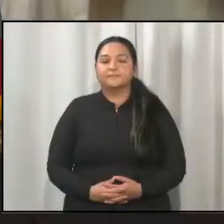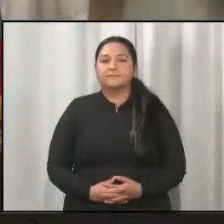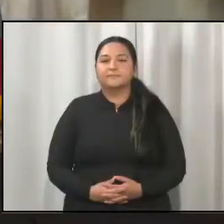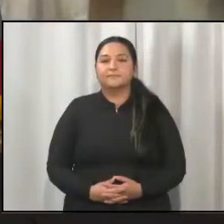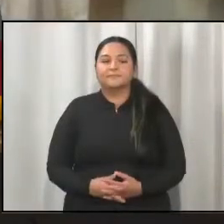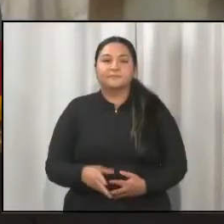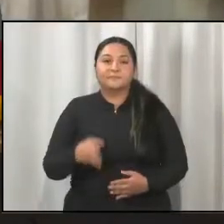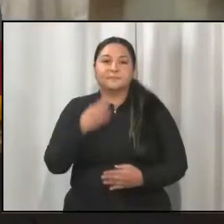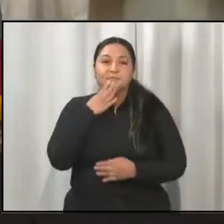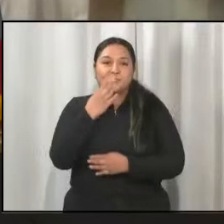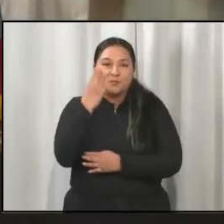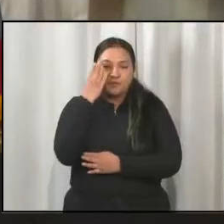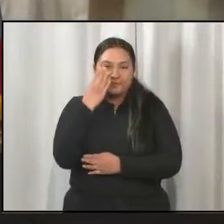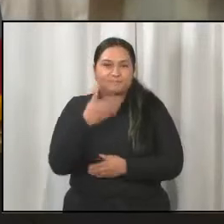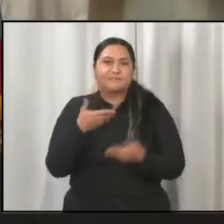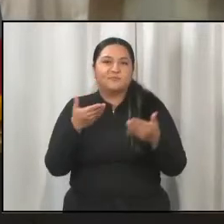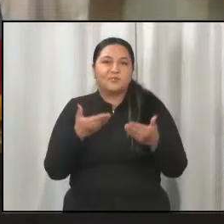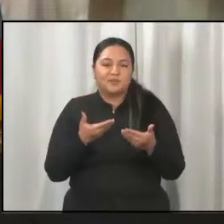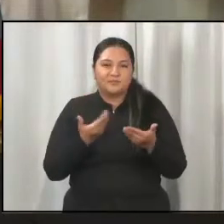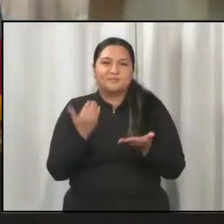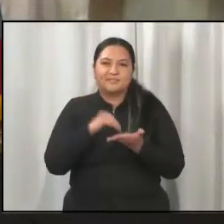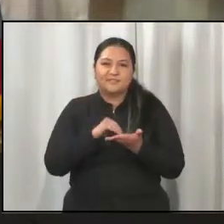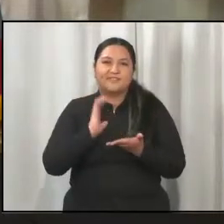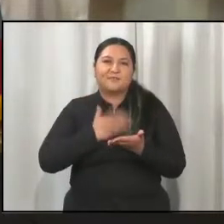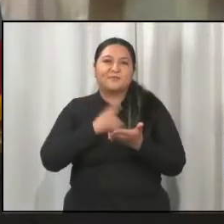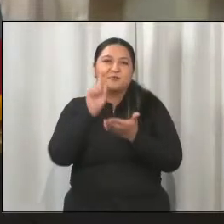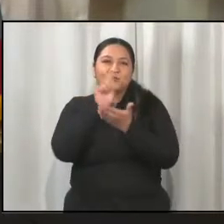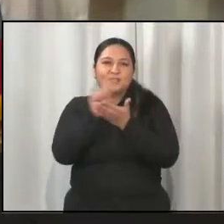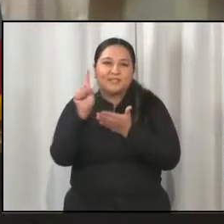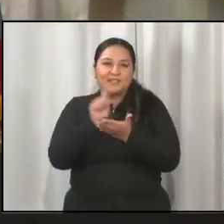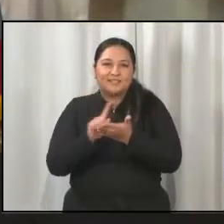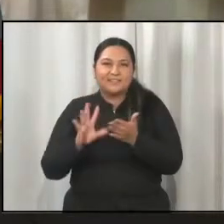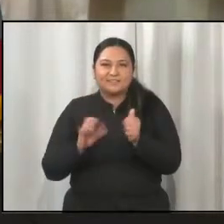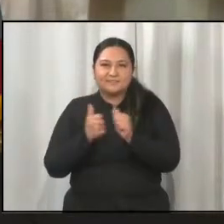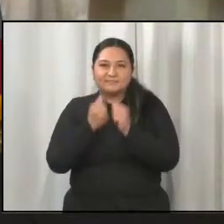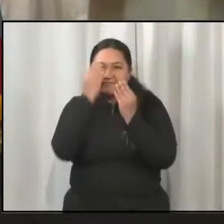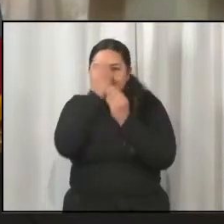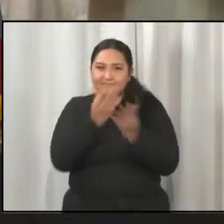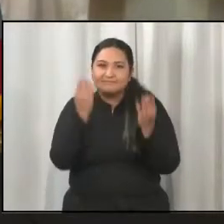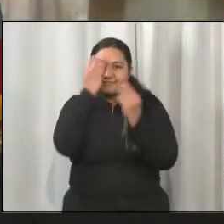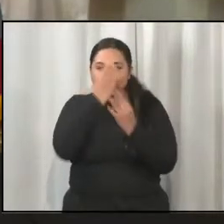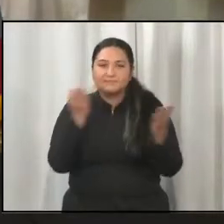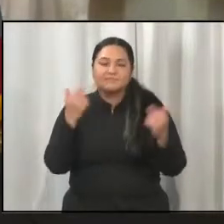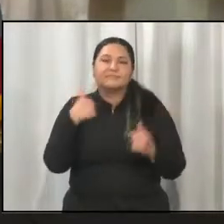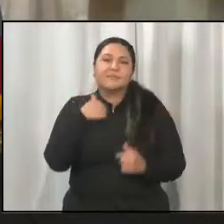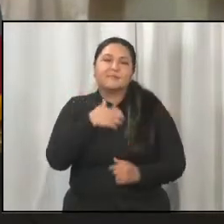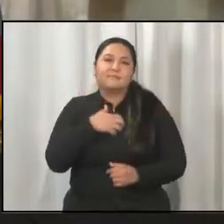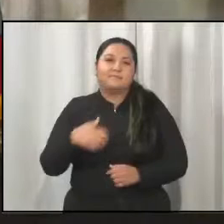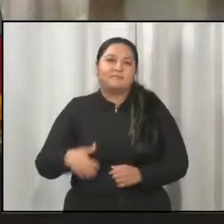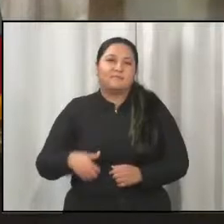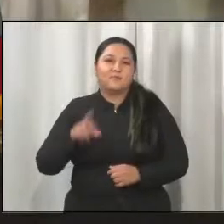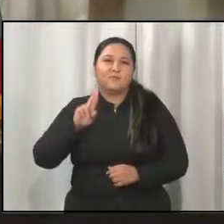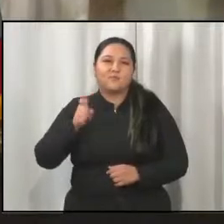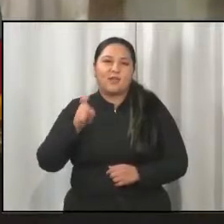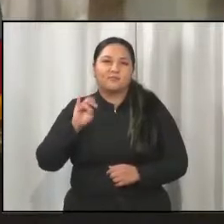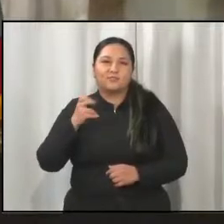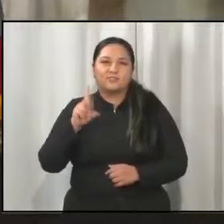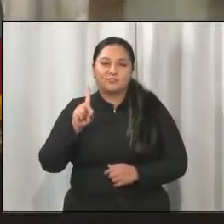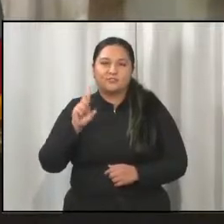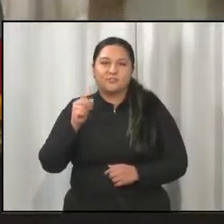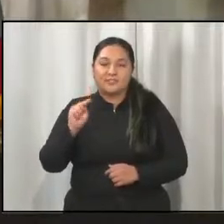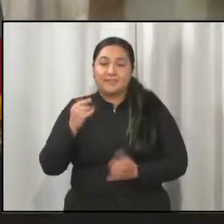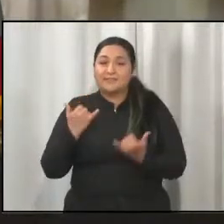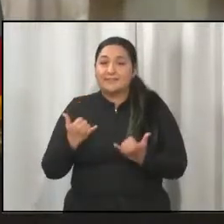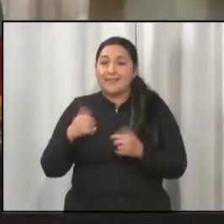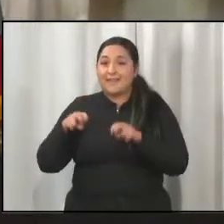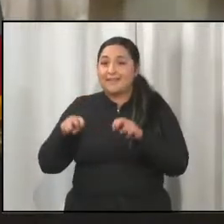Good morning. Welcome to our weekly live stream update. I'm Long Beach Mayor Rex Richardson, and today I'm joined by Paul